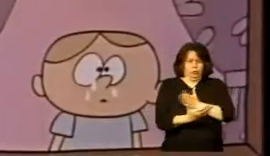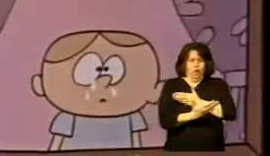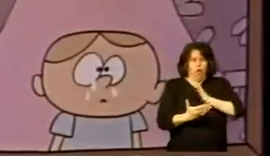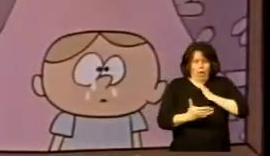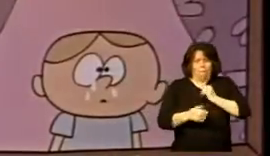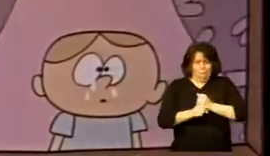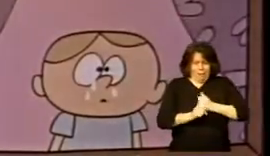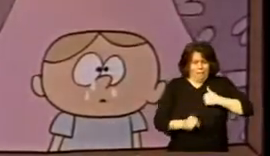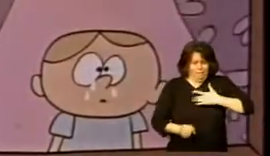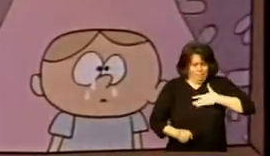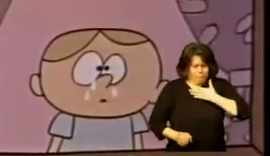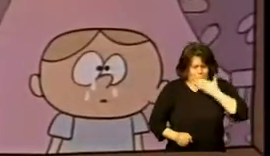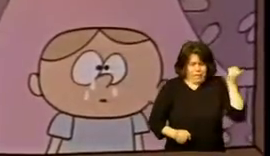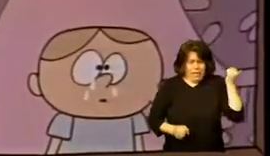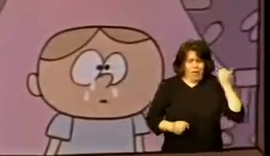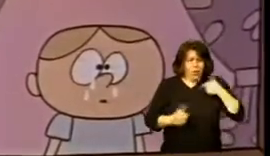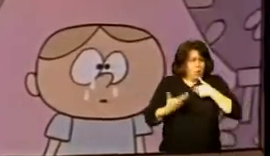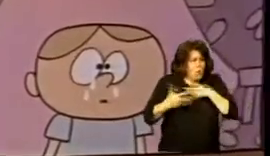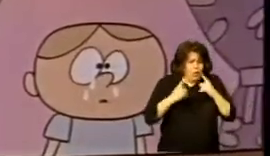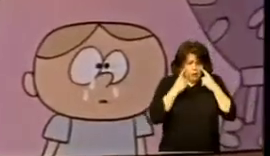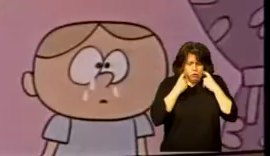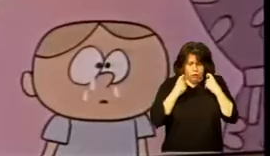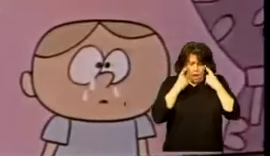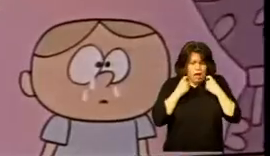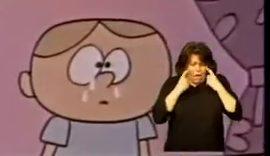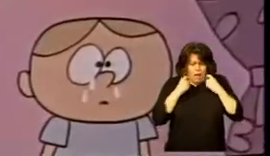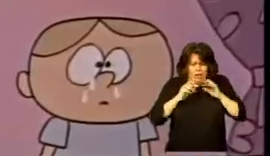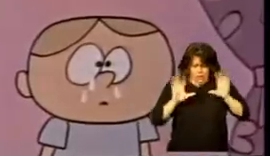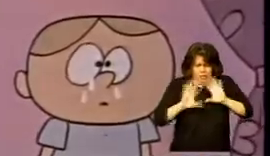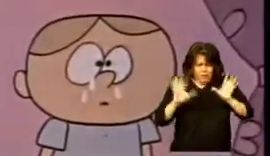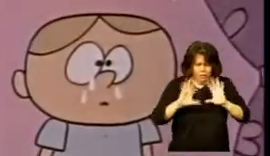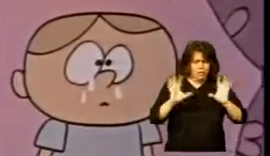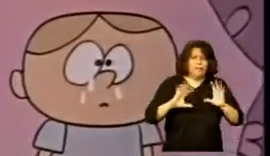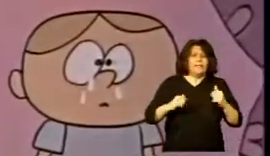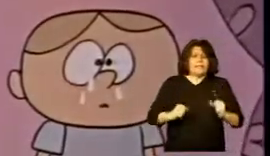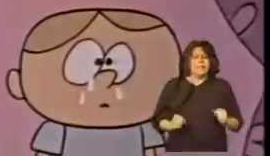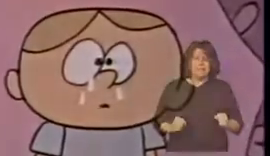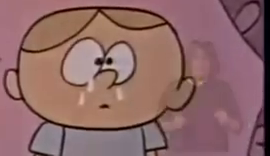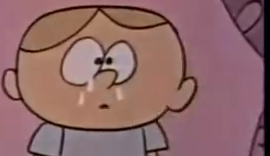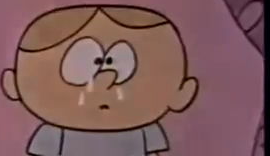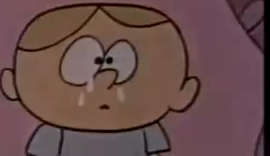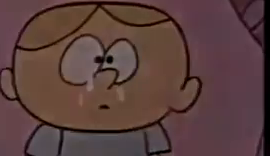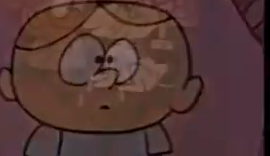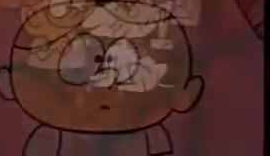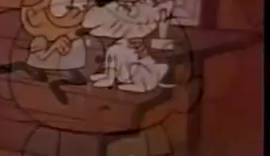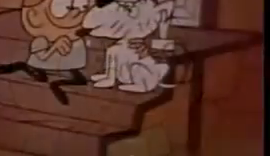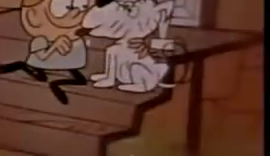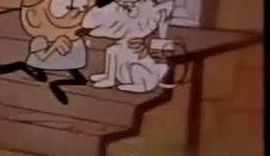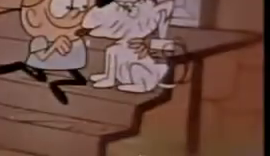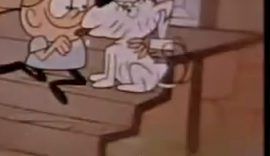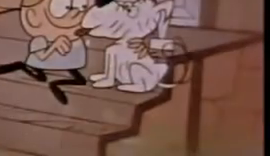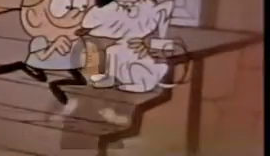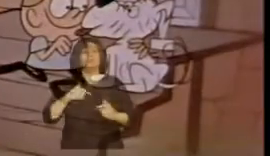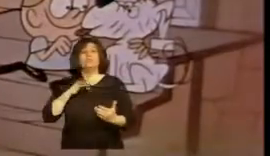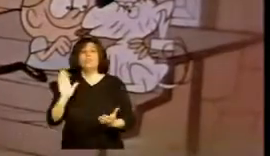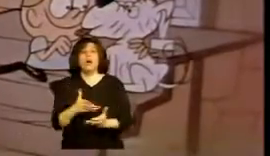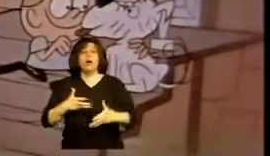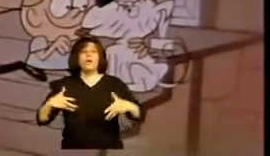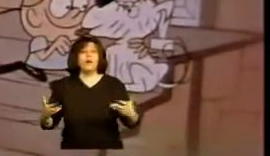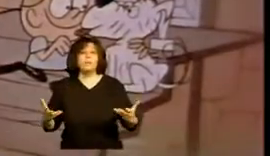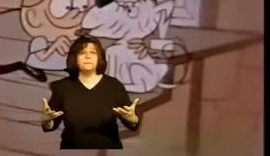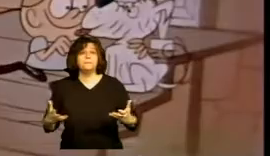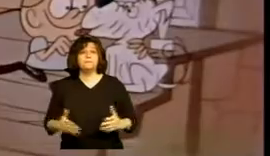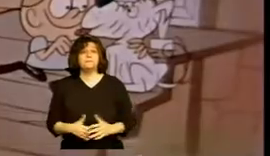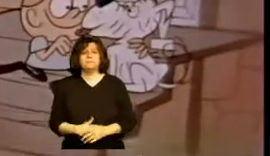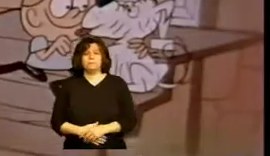Then Tommy thought of a song to sing to keep his tears from running down his face like the rain was running down the window in front of him. And here's